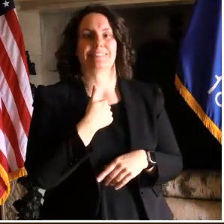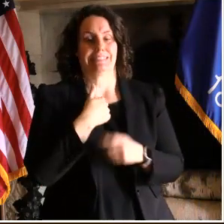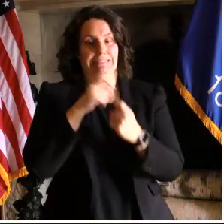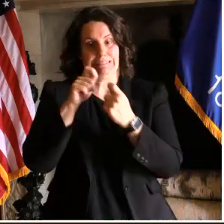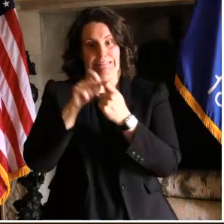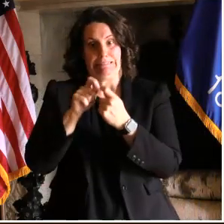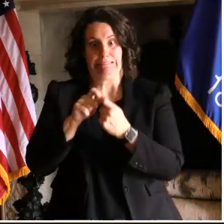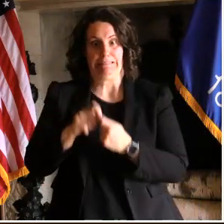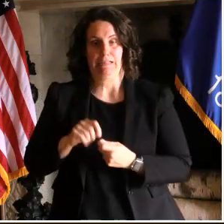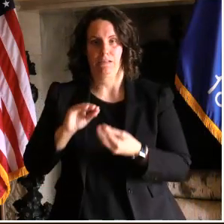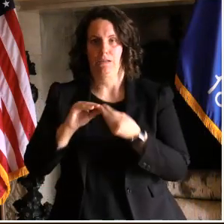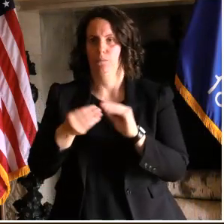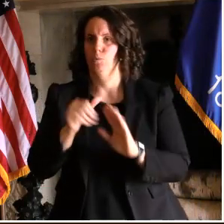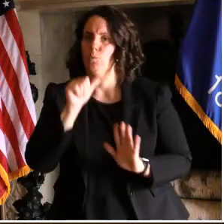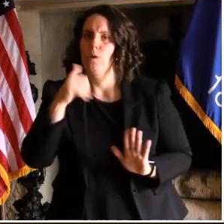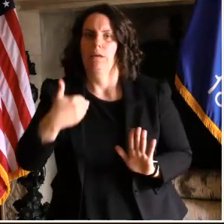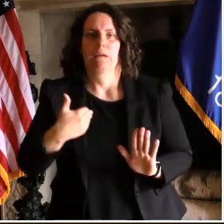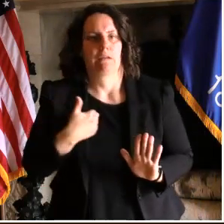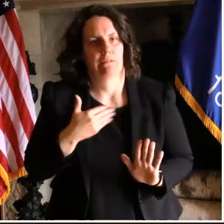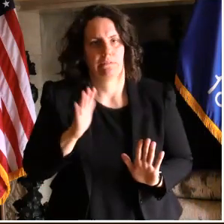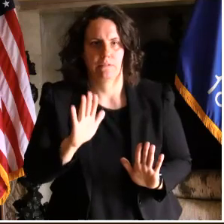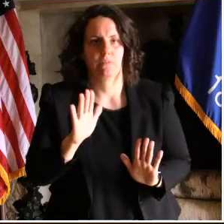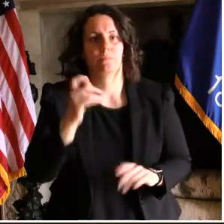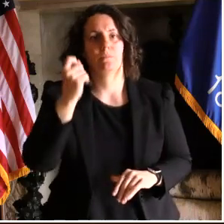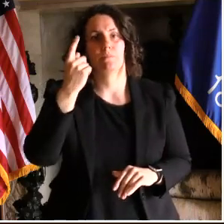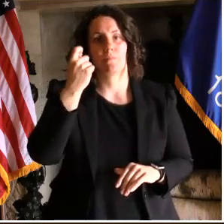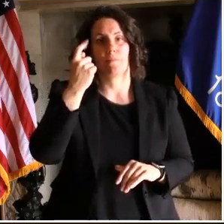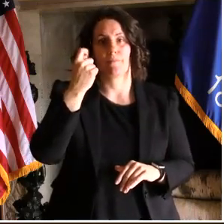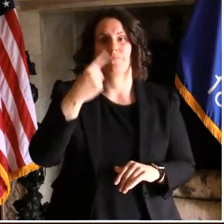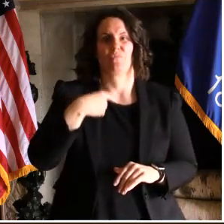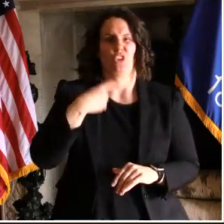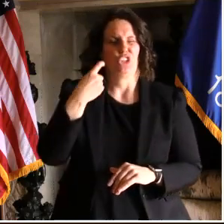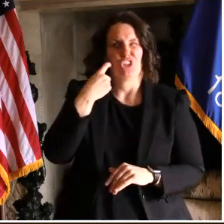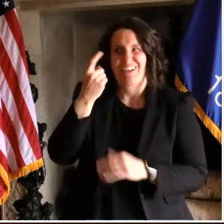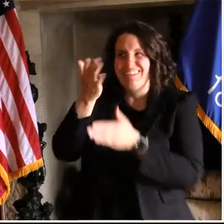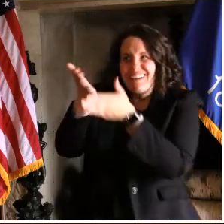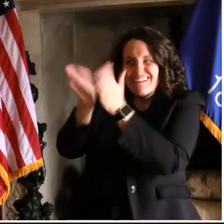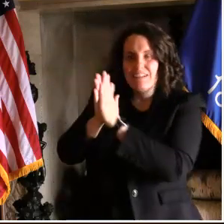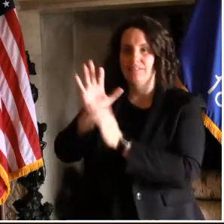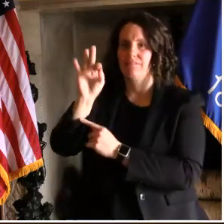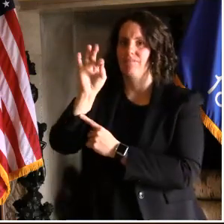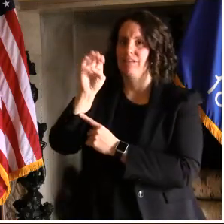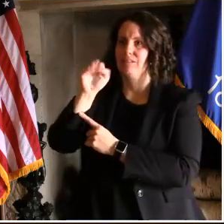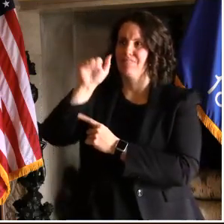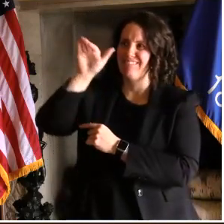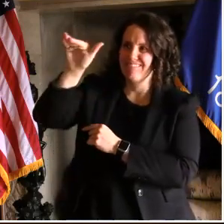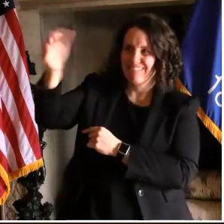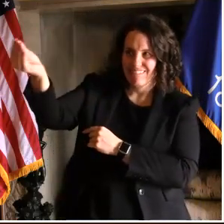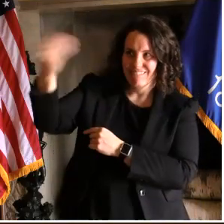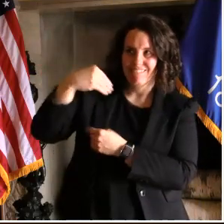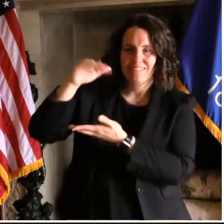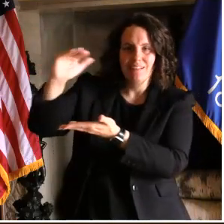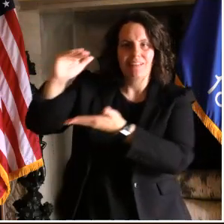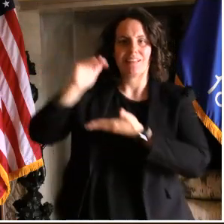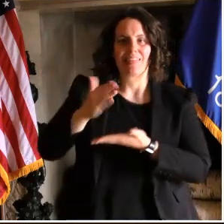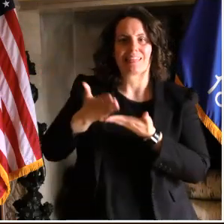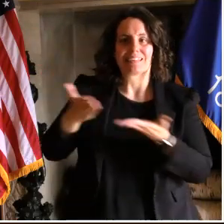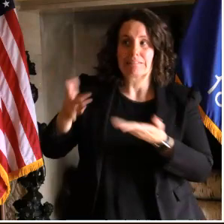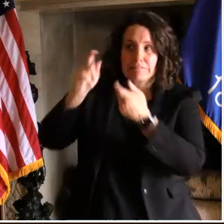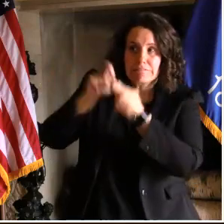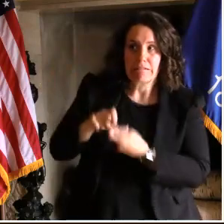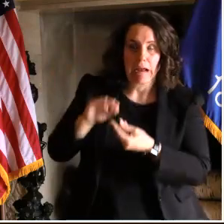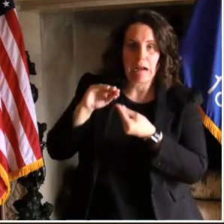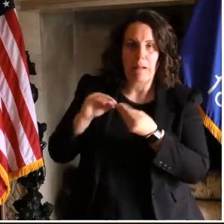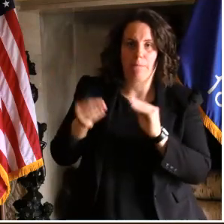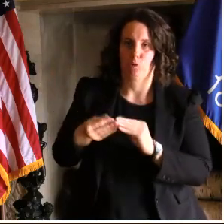through FEMA, and the numbers I gave were, oh gosh, I certainly don't have those